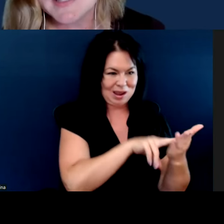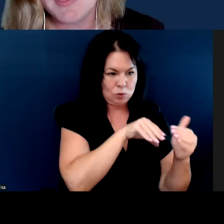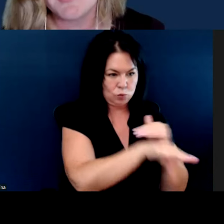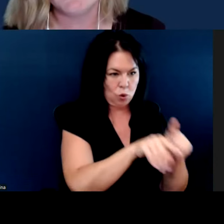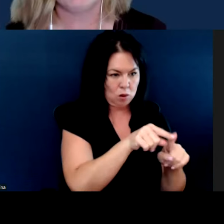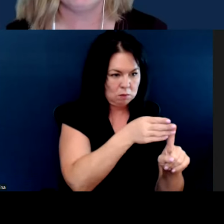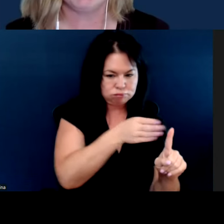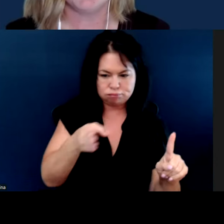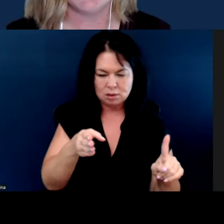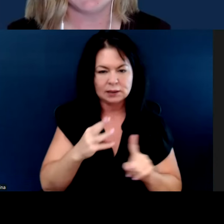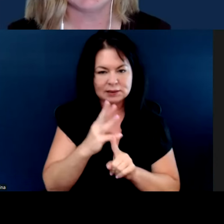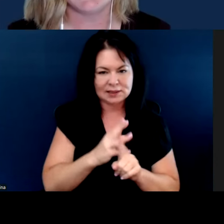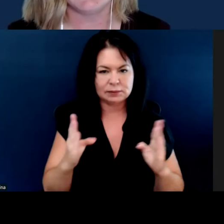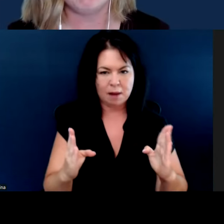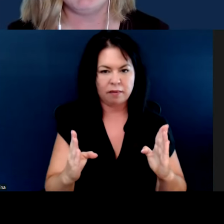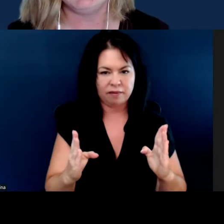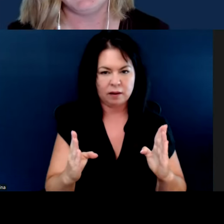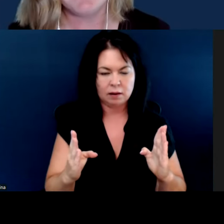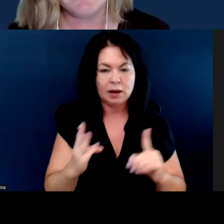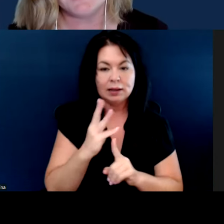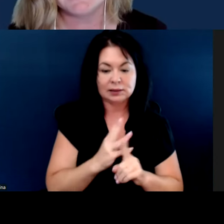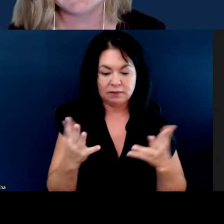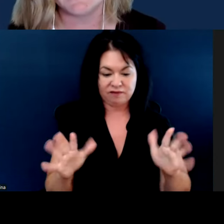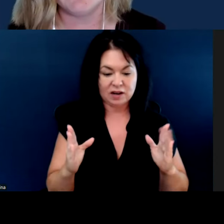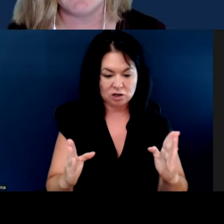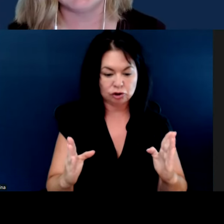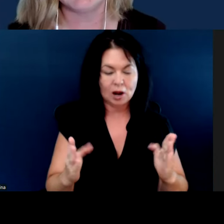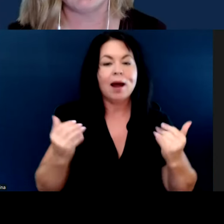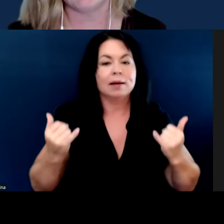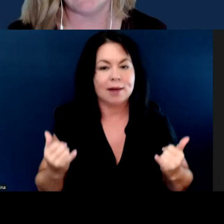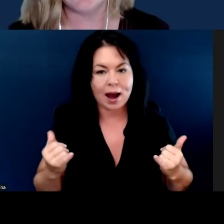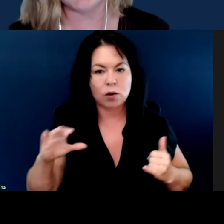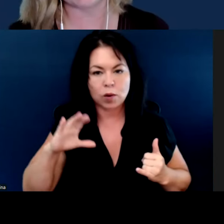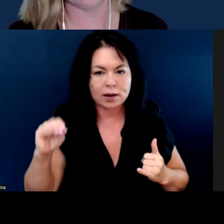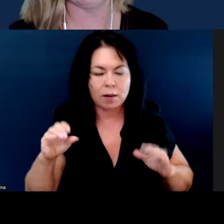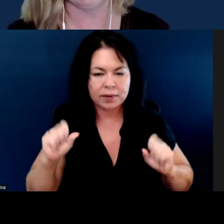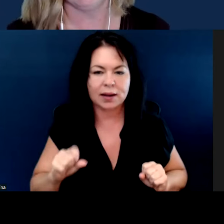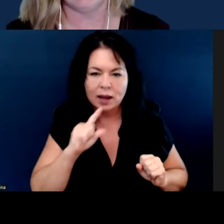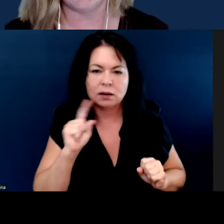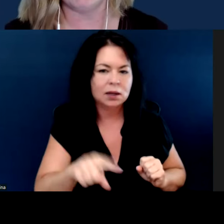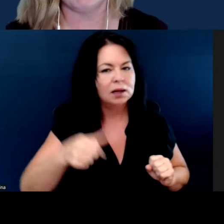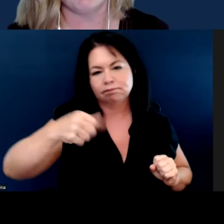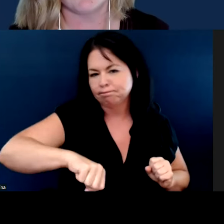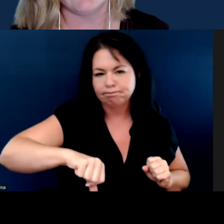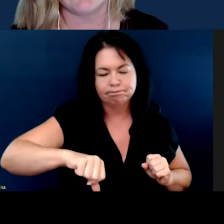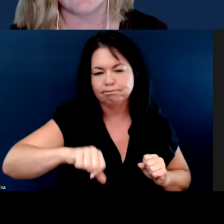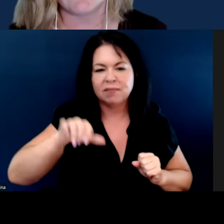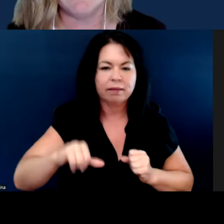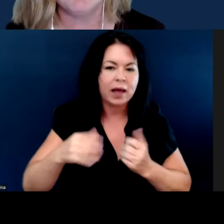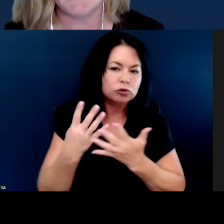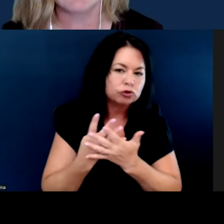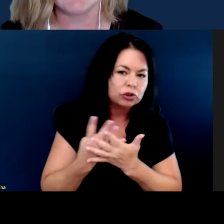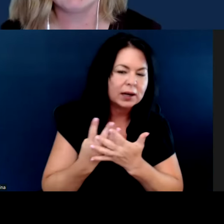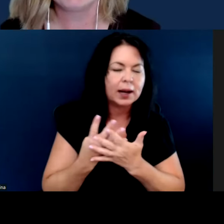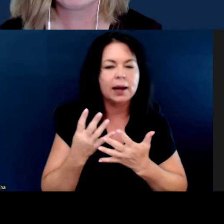that 6-month enrollment period ends, a company can refuse to sell you a policy or could health screen for your